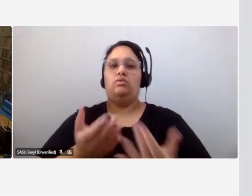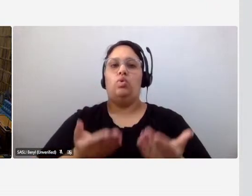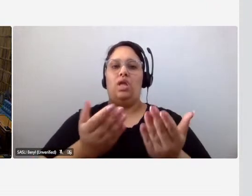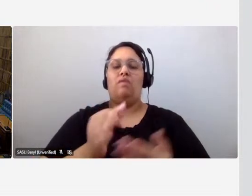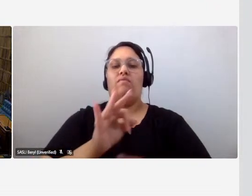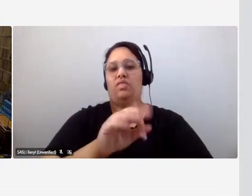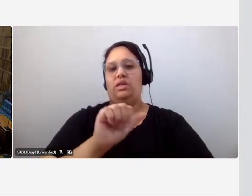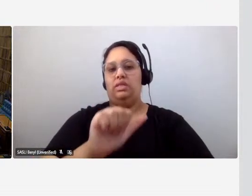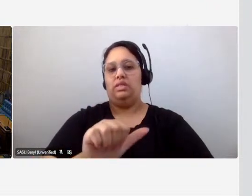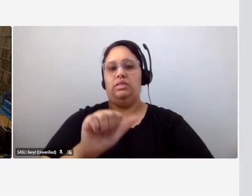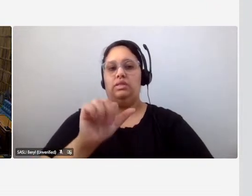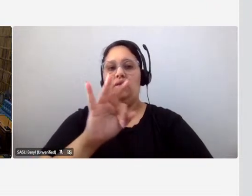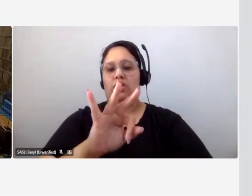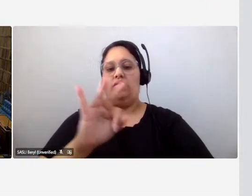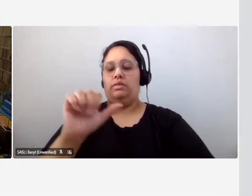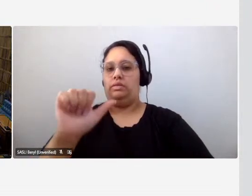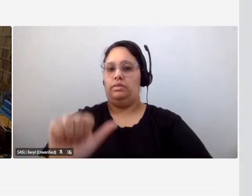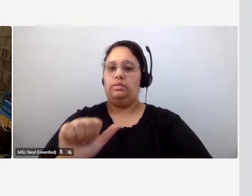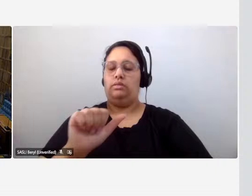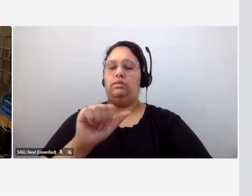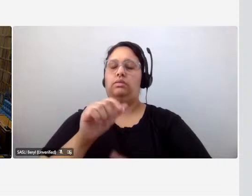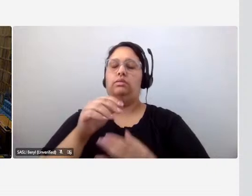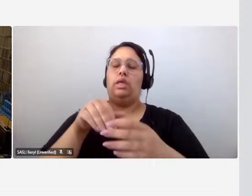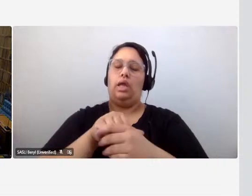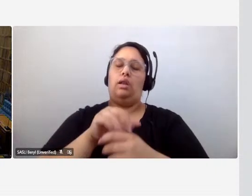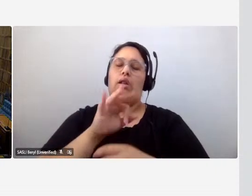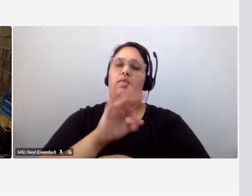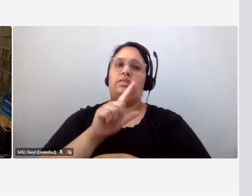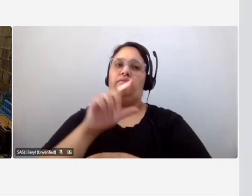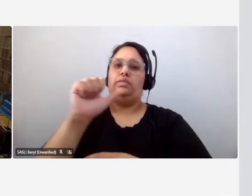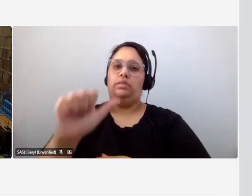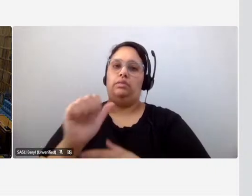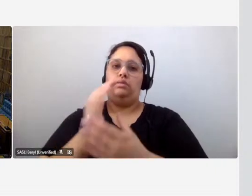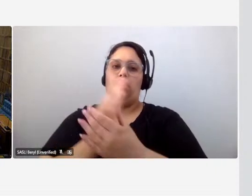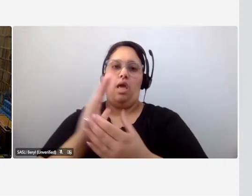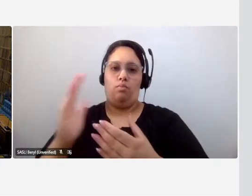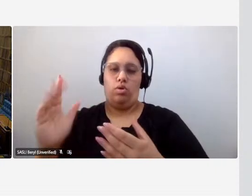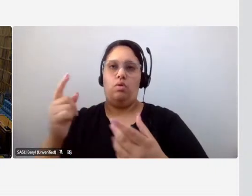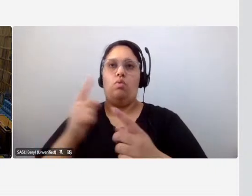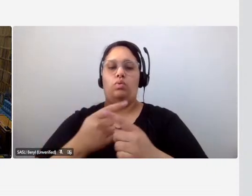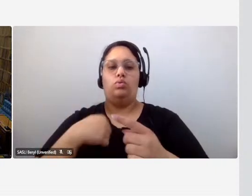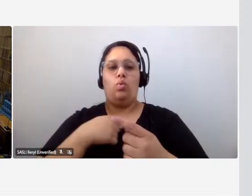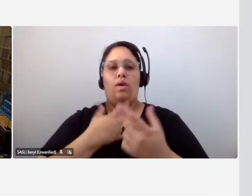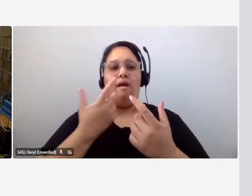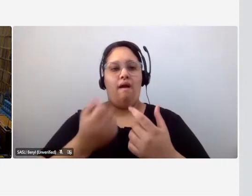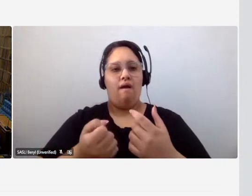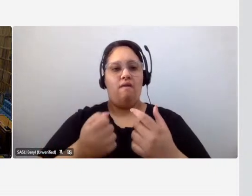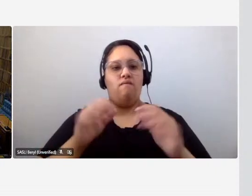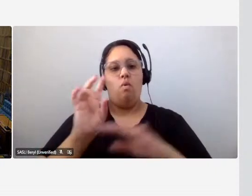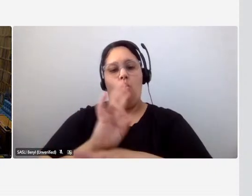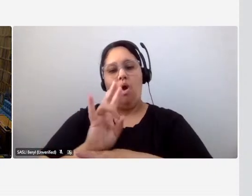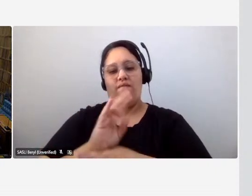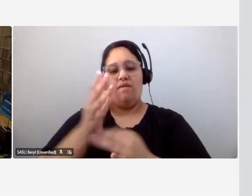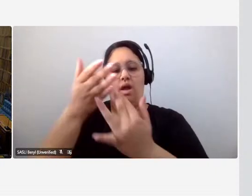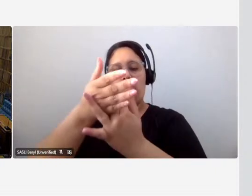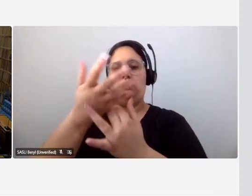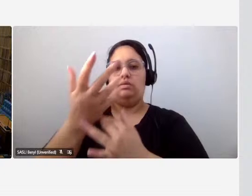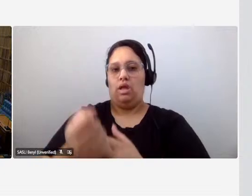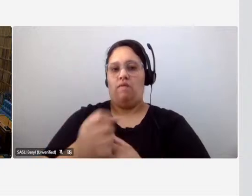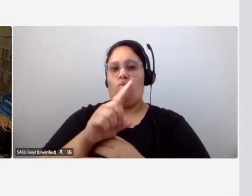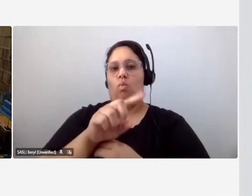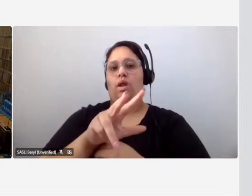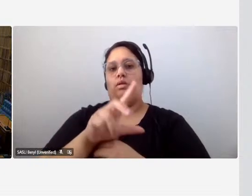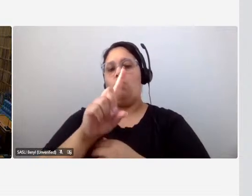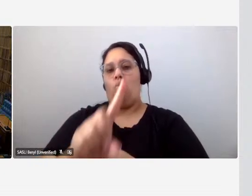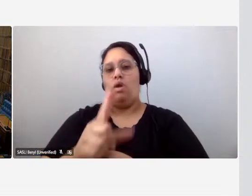our 376 libraries. We've got Wi-Fi access at